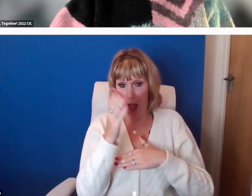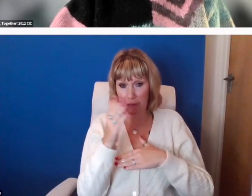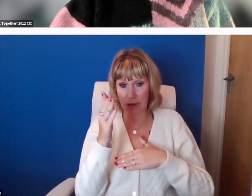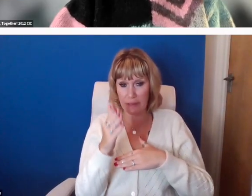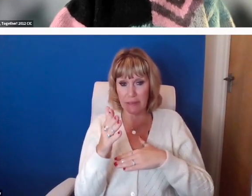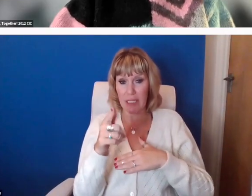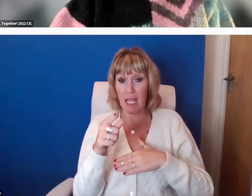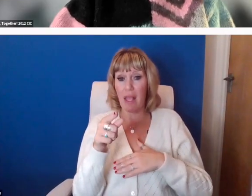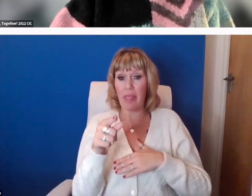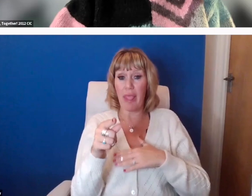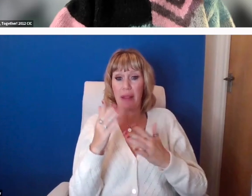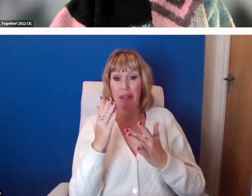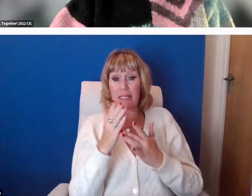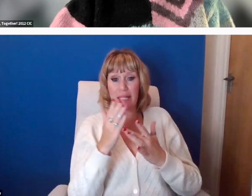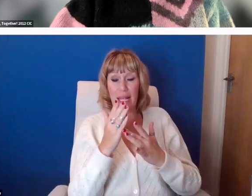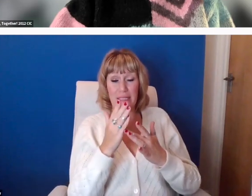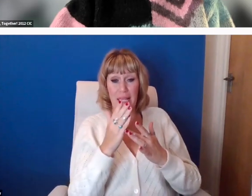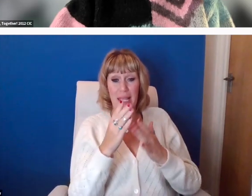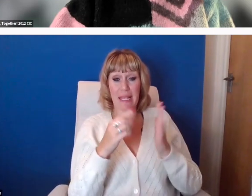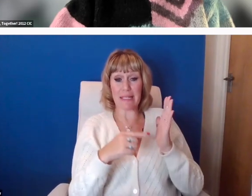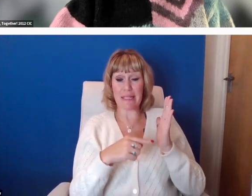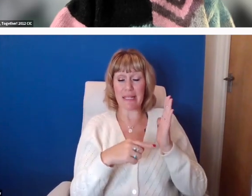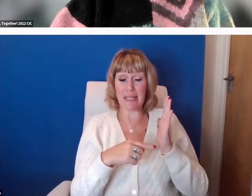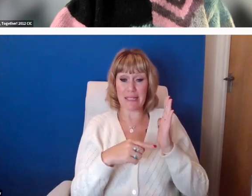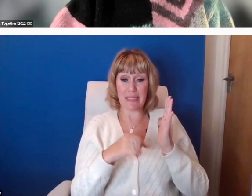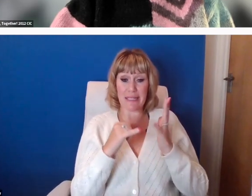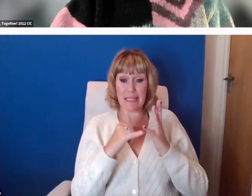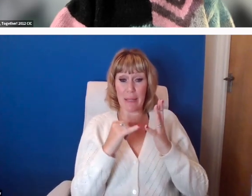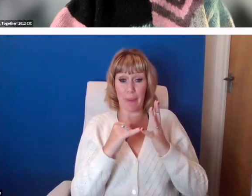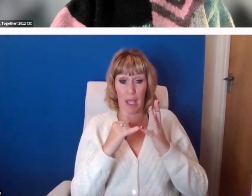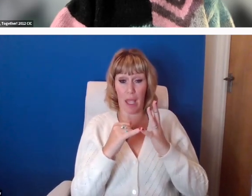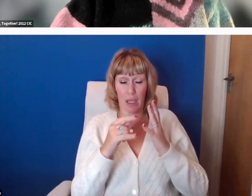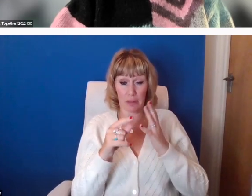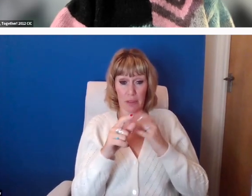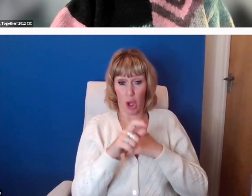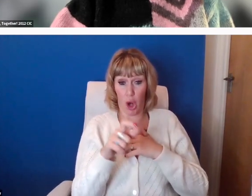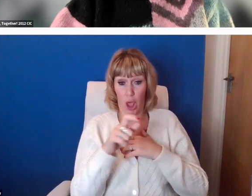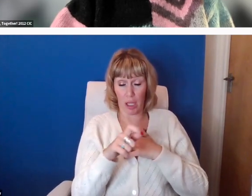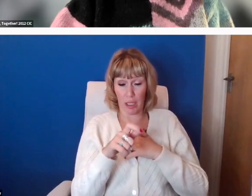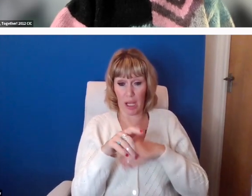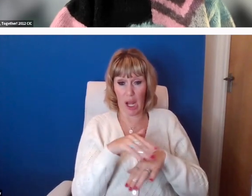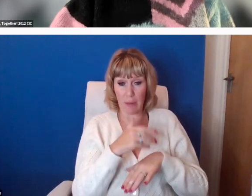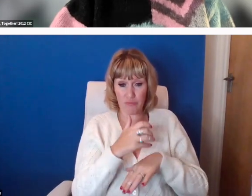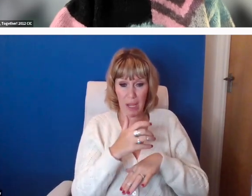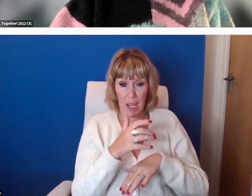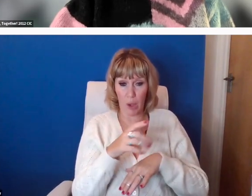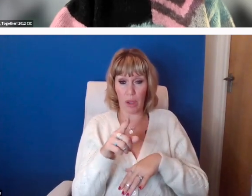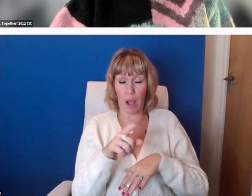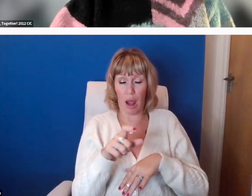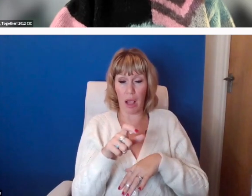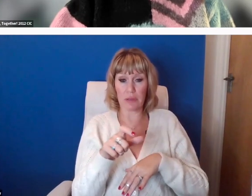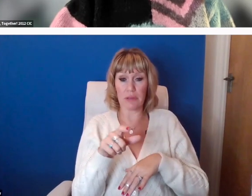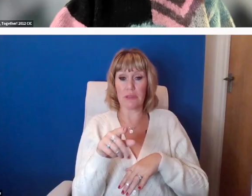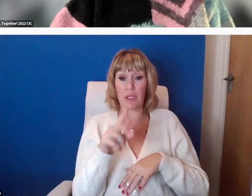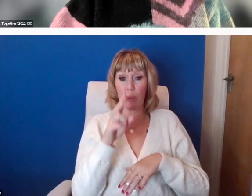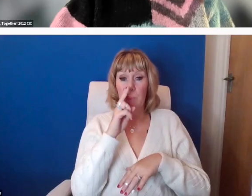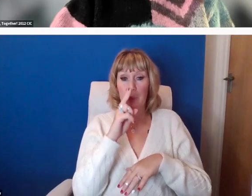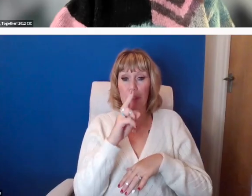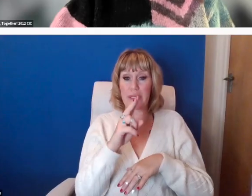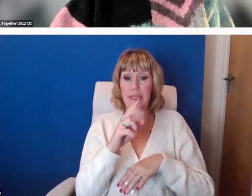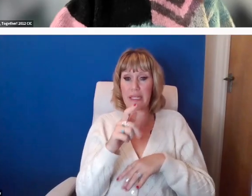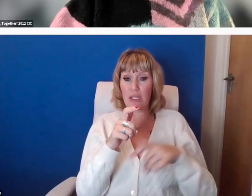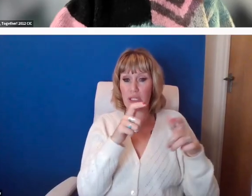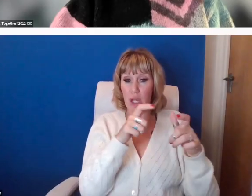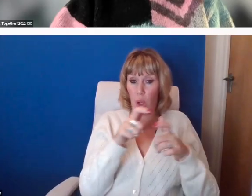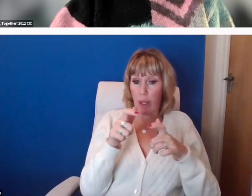tinted photograph of a woman lit through window blinds, creating striped shadows across their face. And to the right, there's a silhouetted